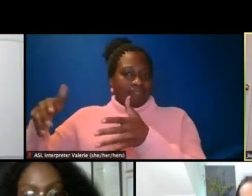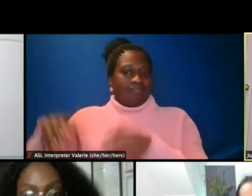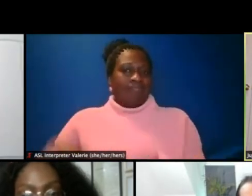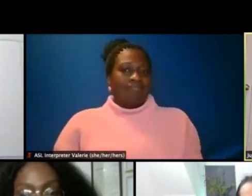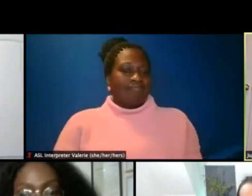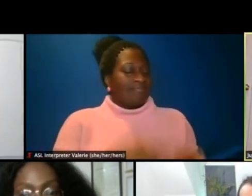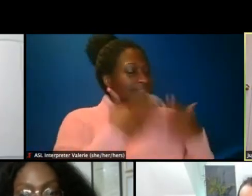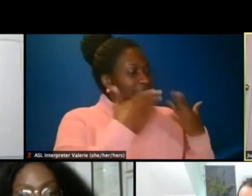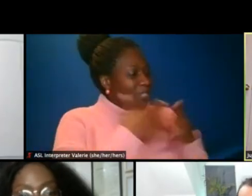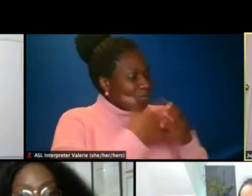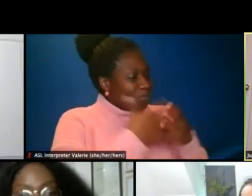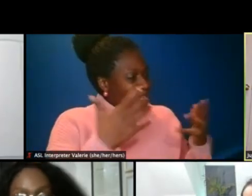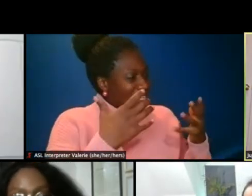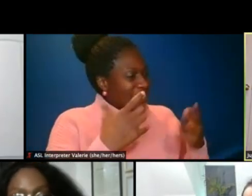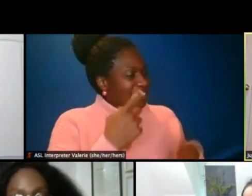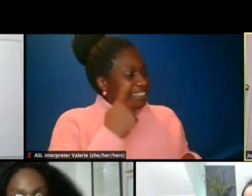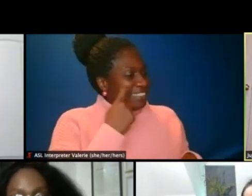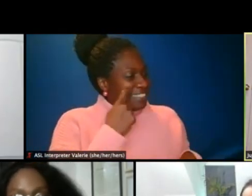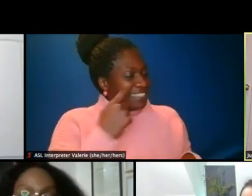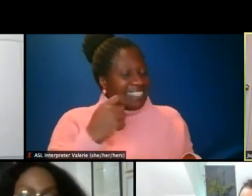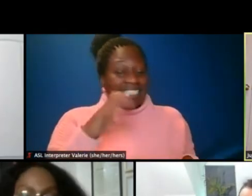so much, Xênia. Chanel.